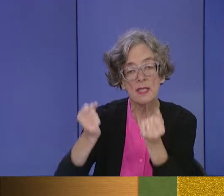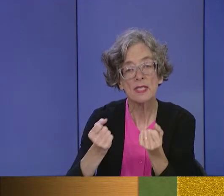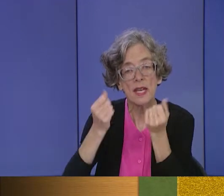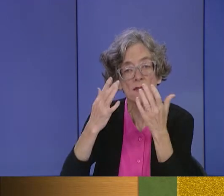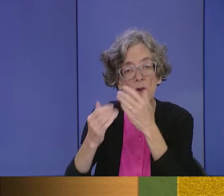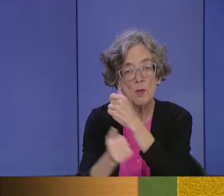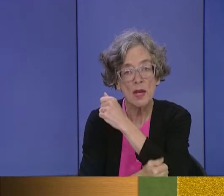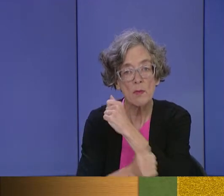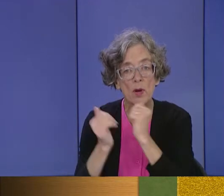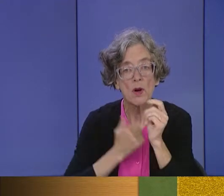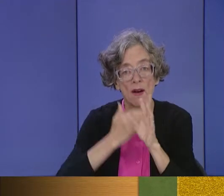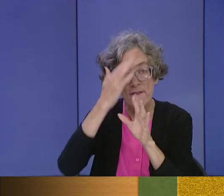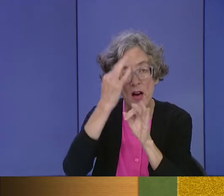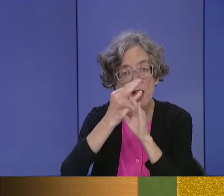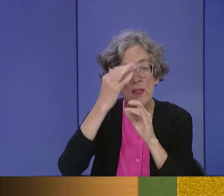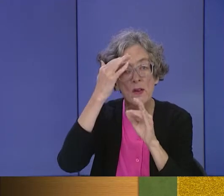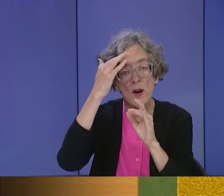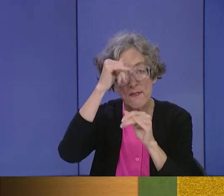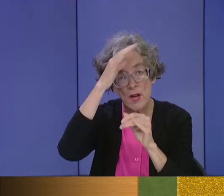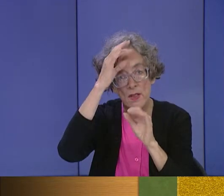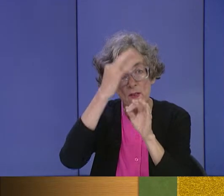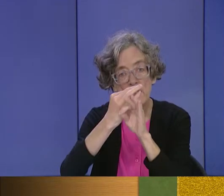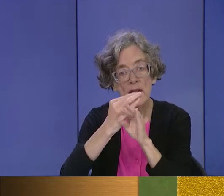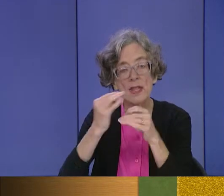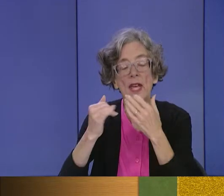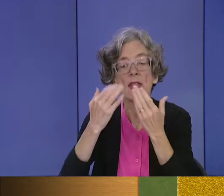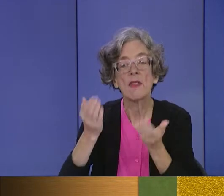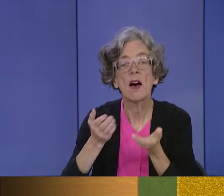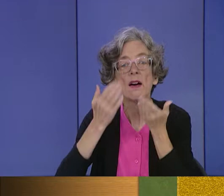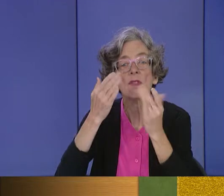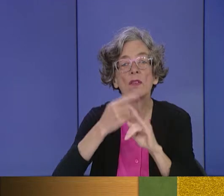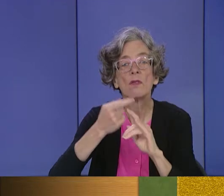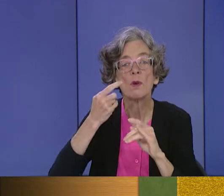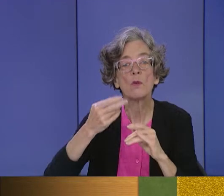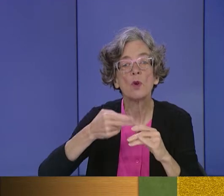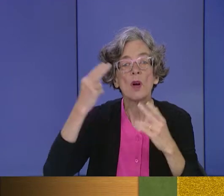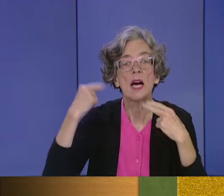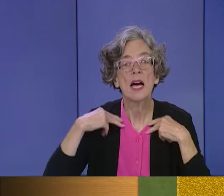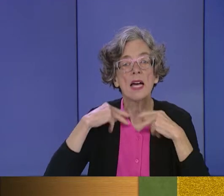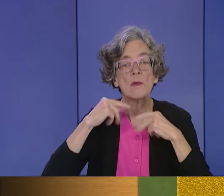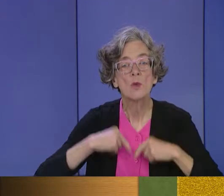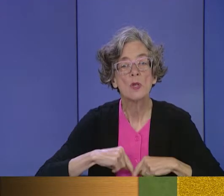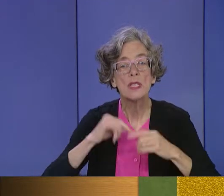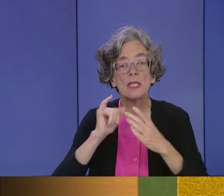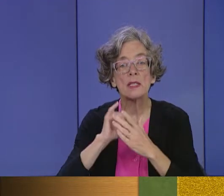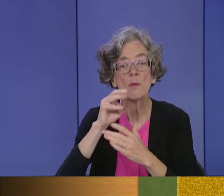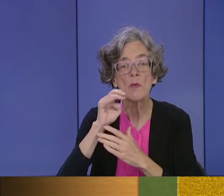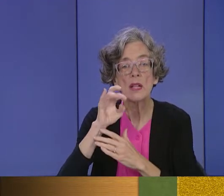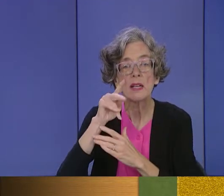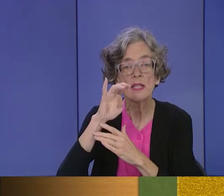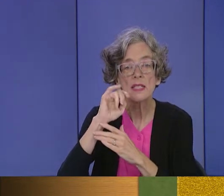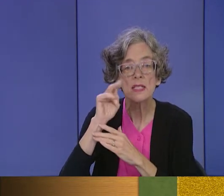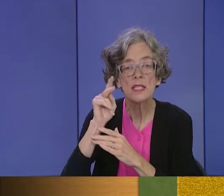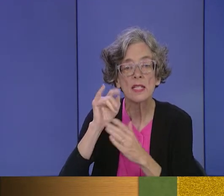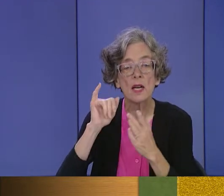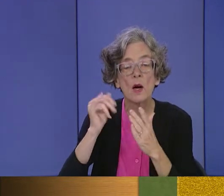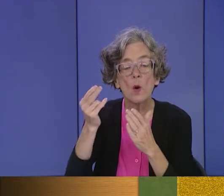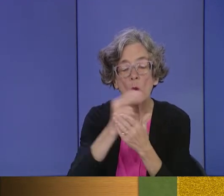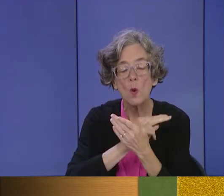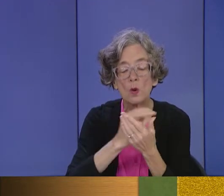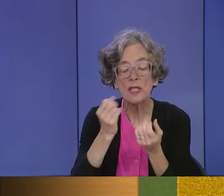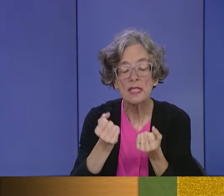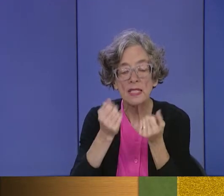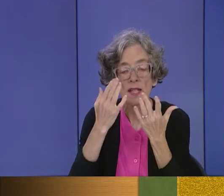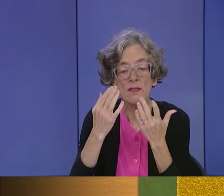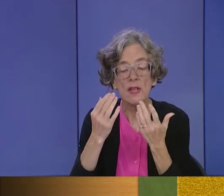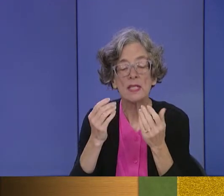sacrifice of Abraham, our father in faith, and the offering of your high priest Melchizedek, a holy sacrifice, a spotless victim. In